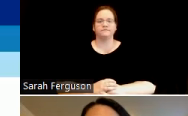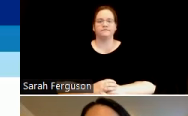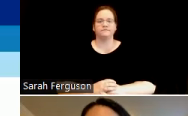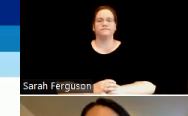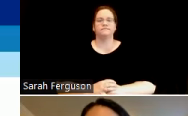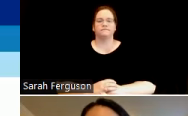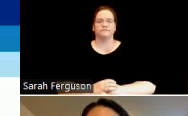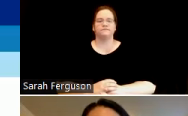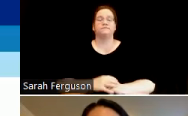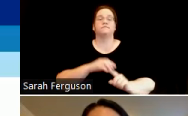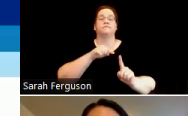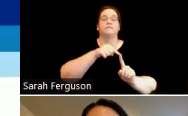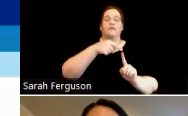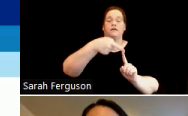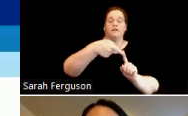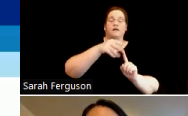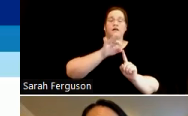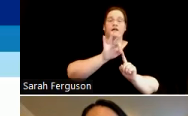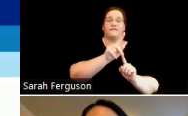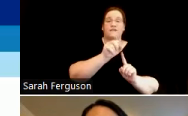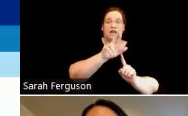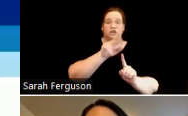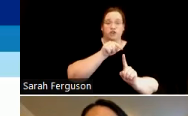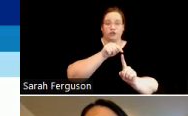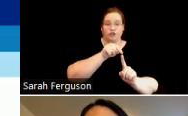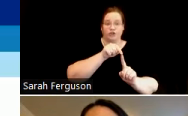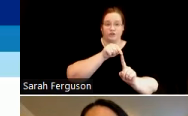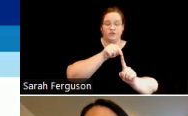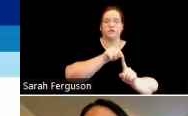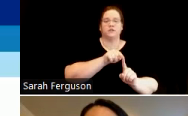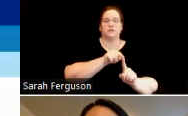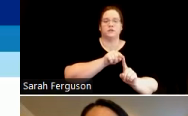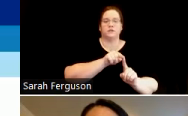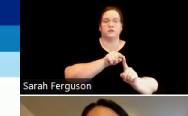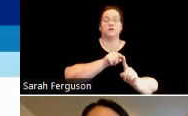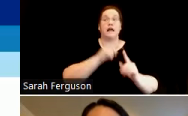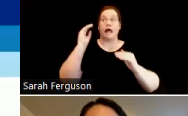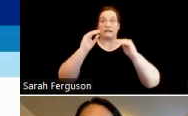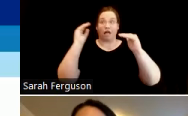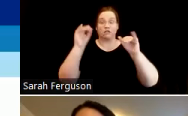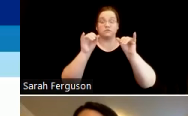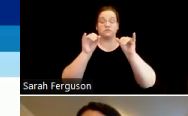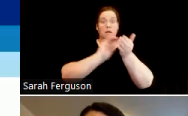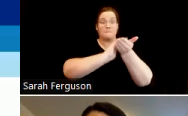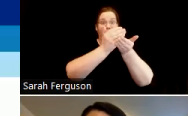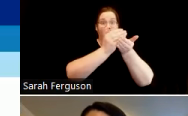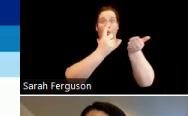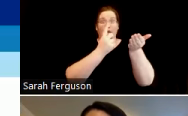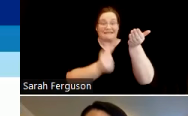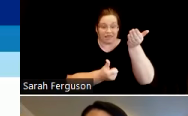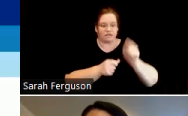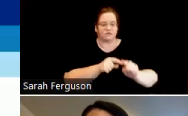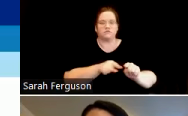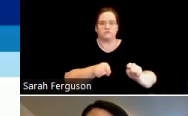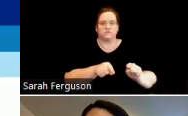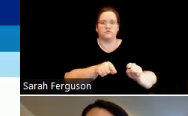So the Pfizer vaccine is 1/10 of the dose of the adult vaccine. So children will get